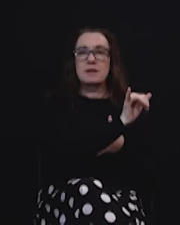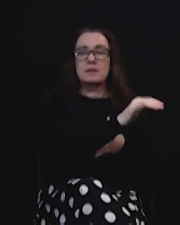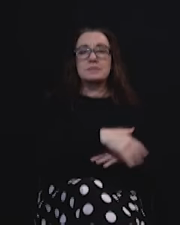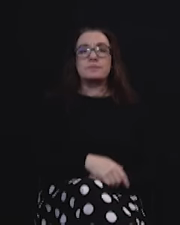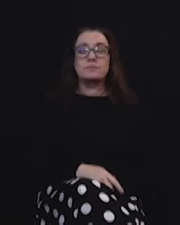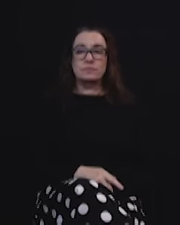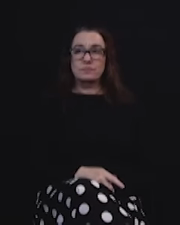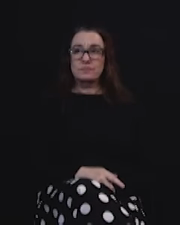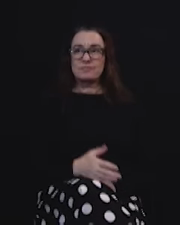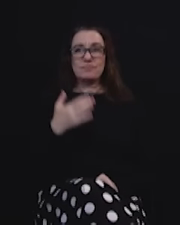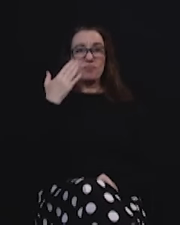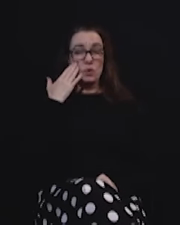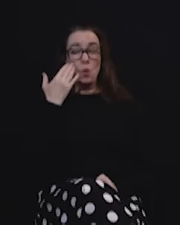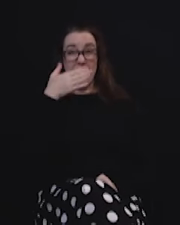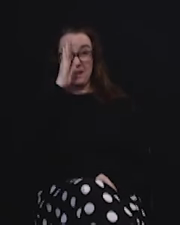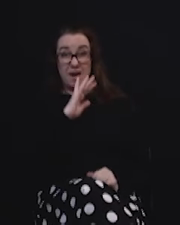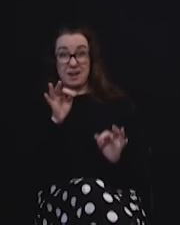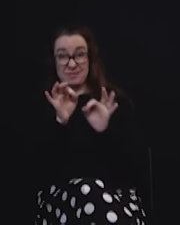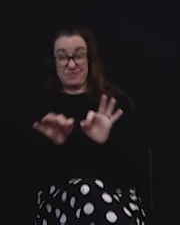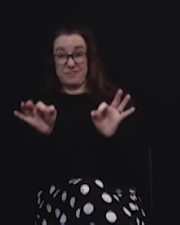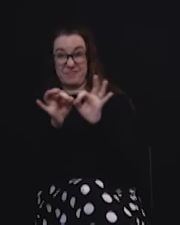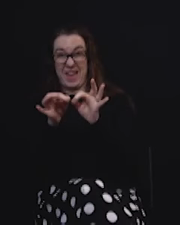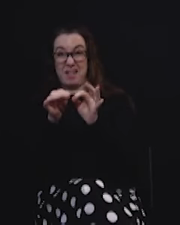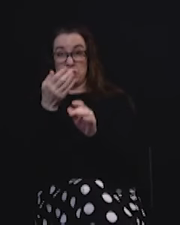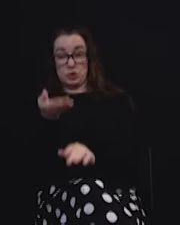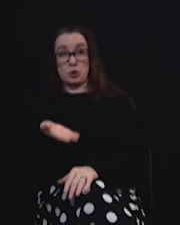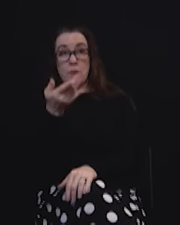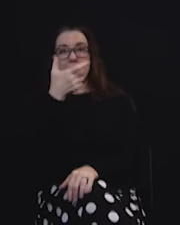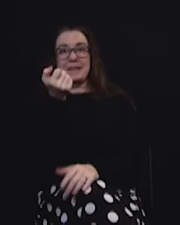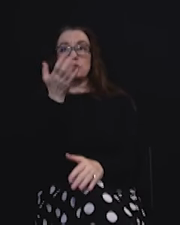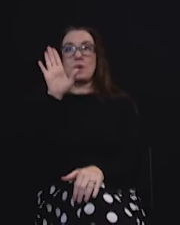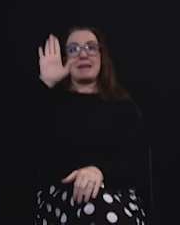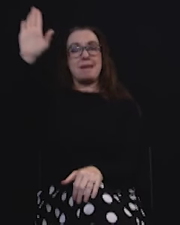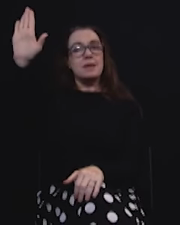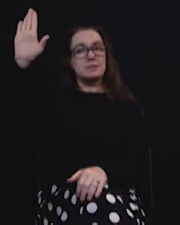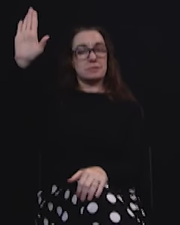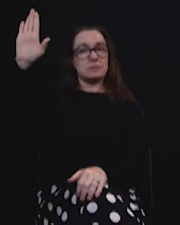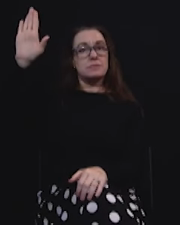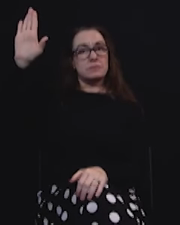Do you know why God values you? Because you are his.